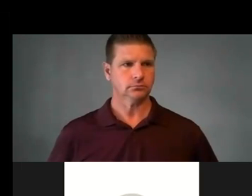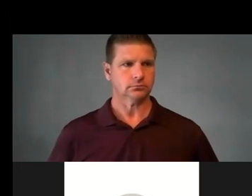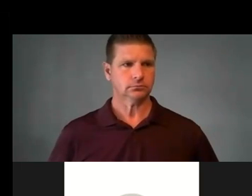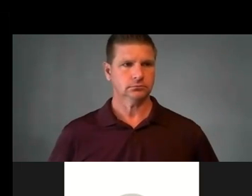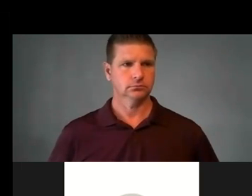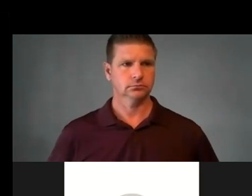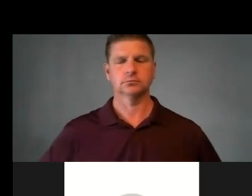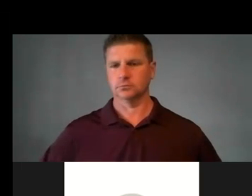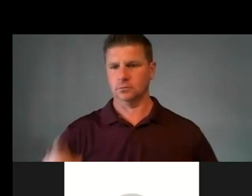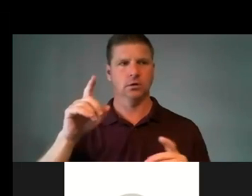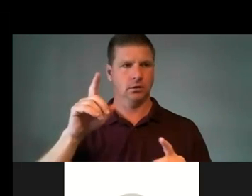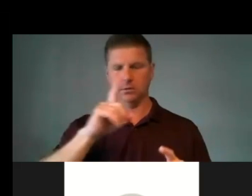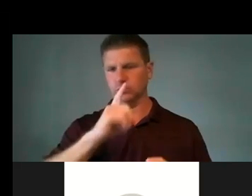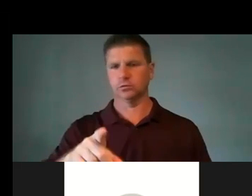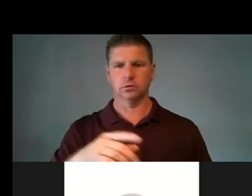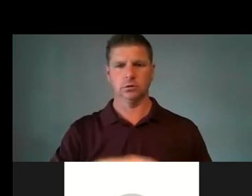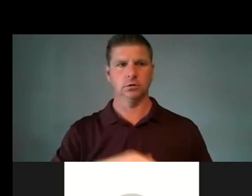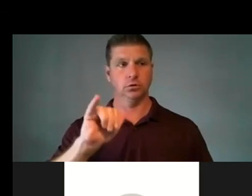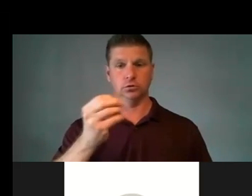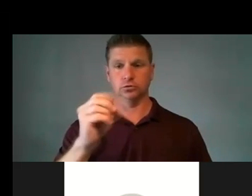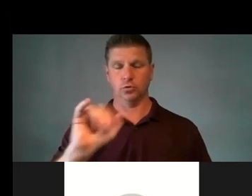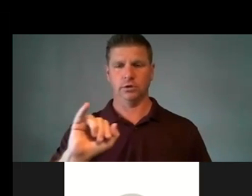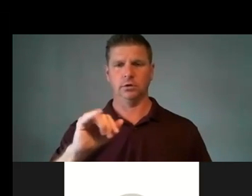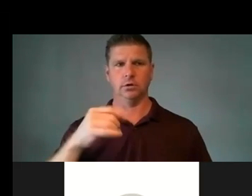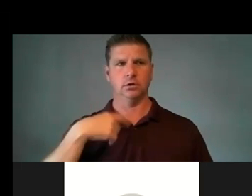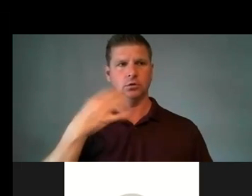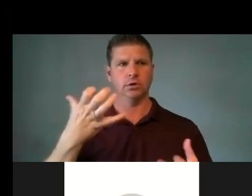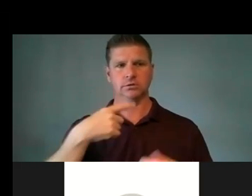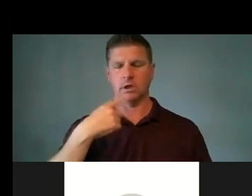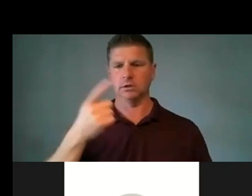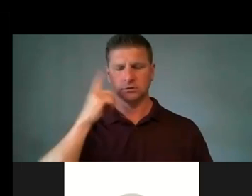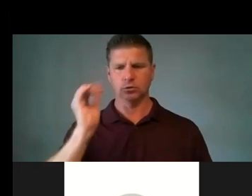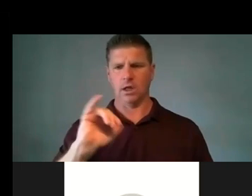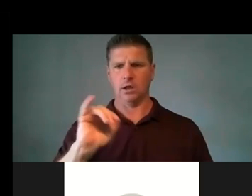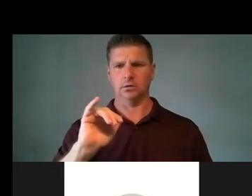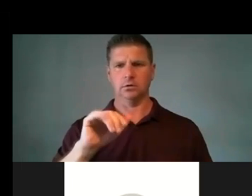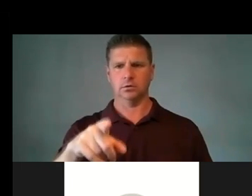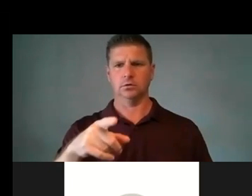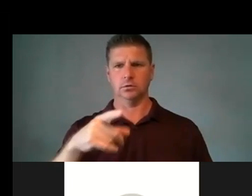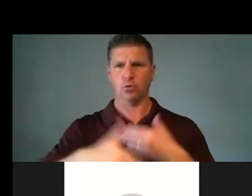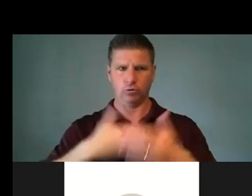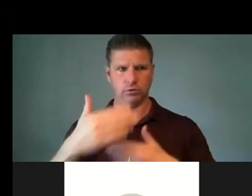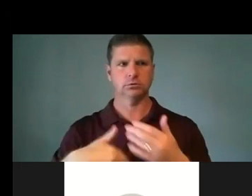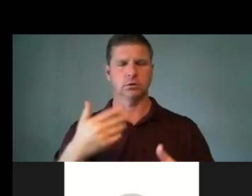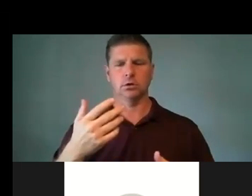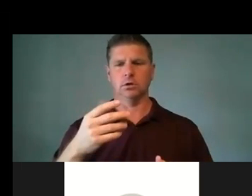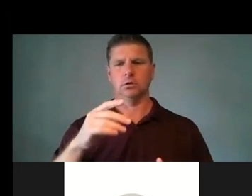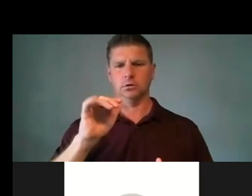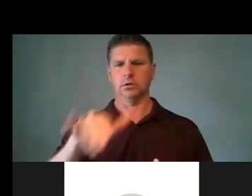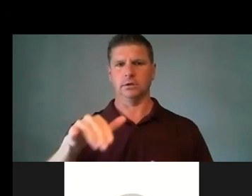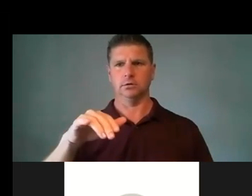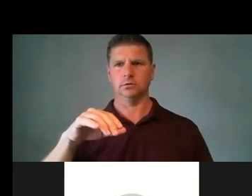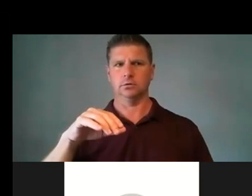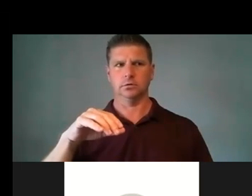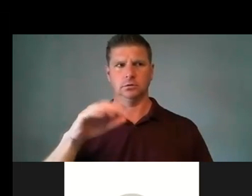Yeah, absolutely. Jody? Yeah, I was just going to say, I mean, it sounds like there's some progress being made here that seems certainly